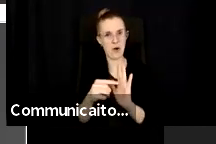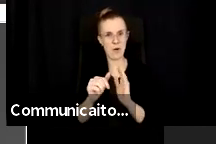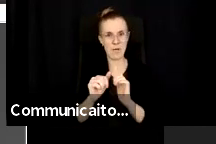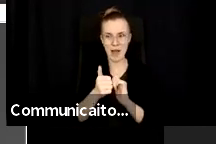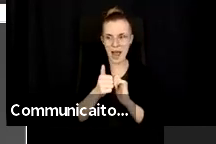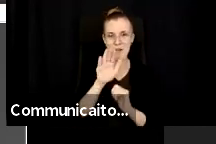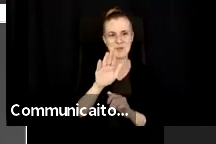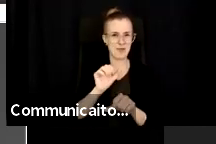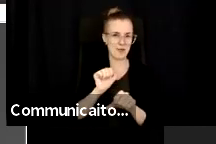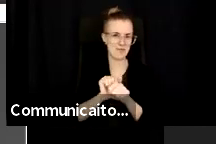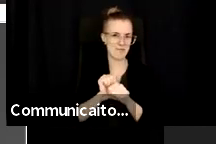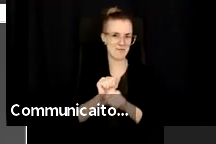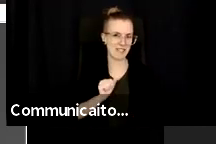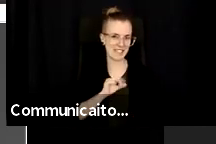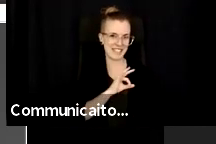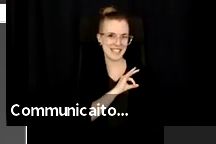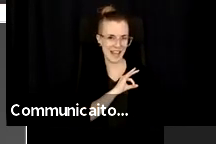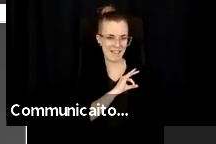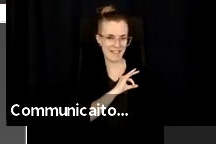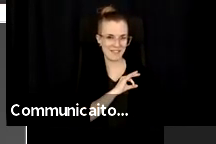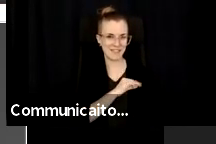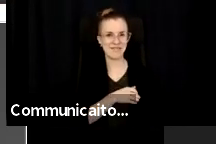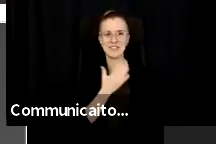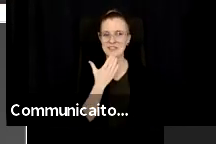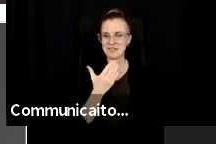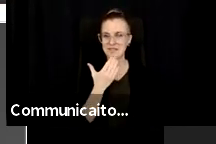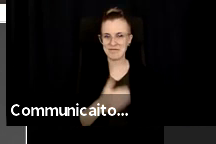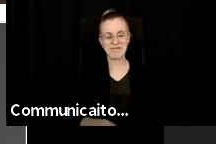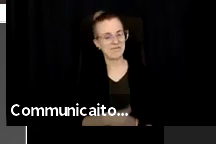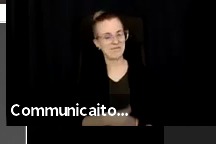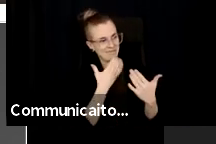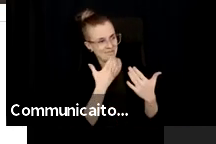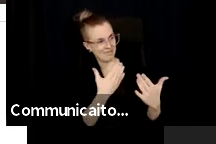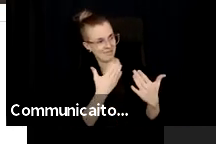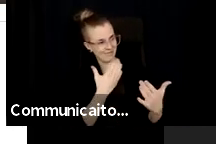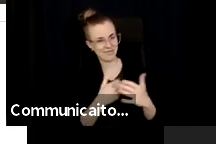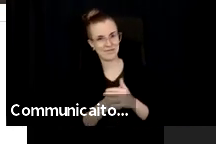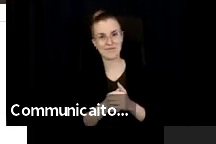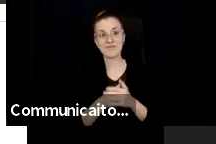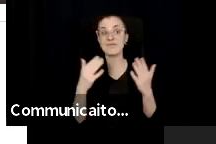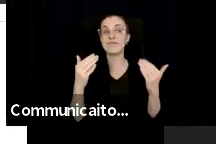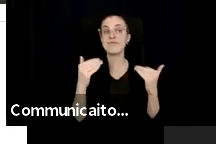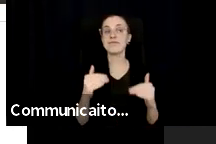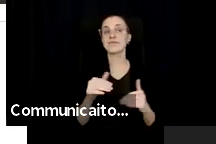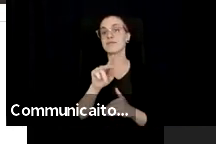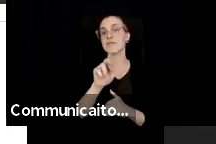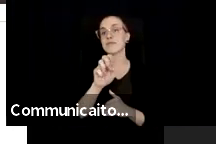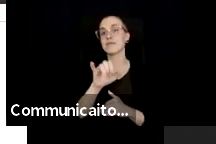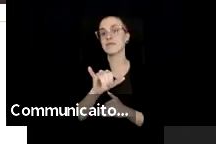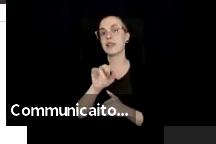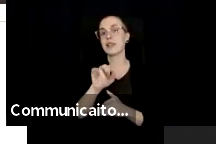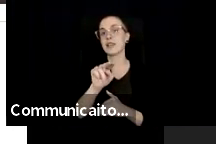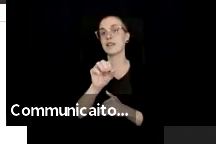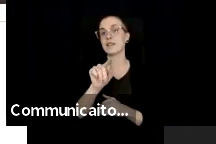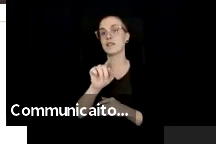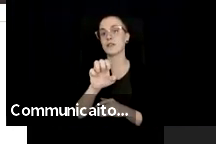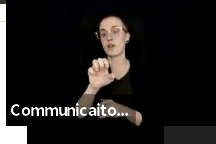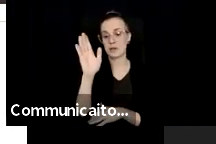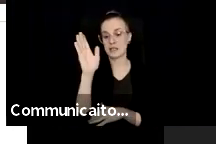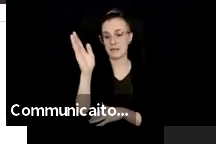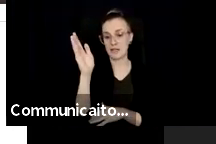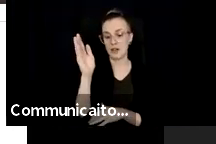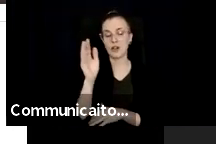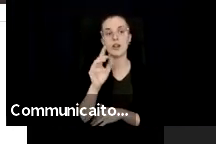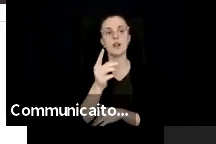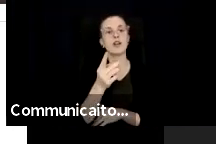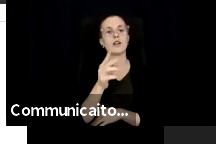much. Thank you. Next up, we're going to hear from our keynote speaker, Dr. Lex Frieden. Dr. Frieden